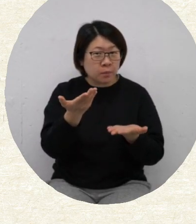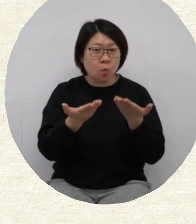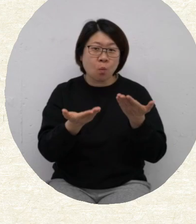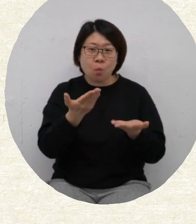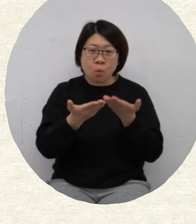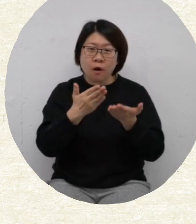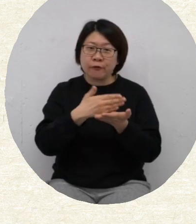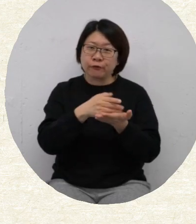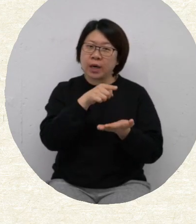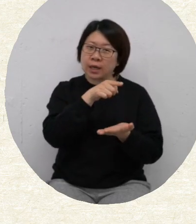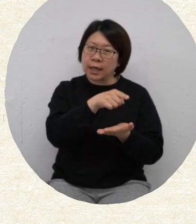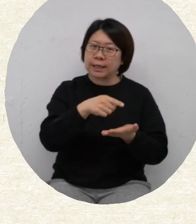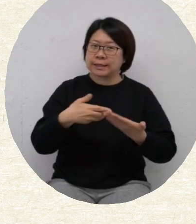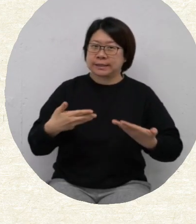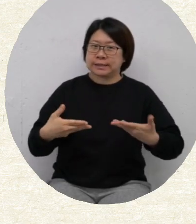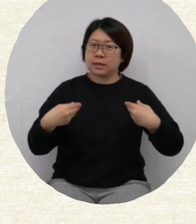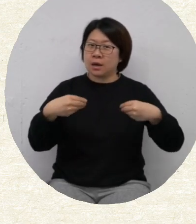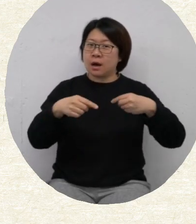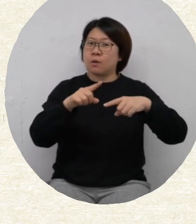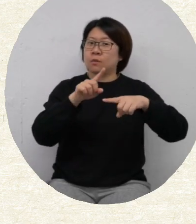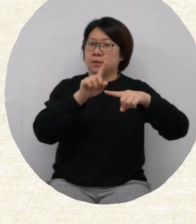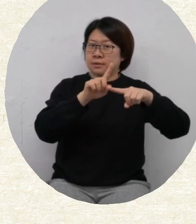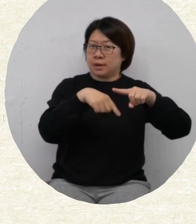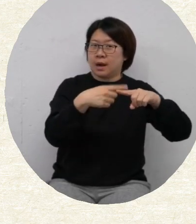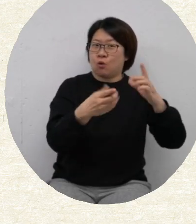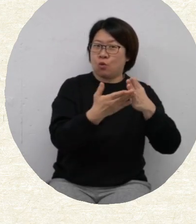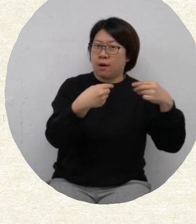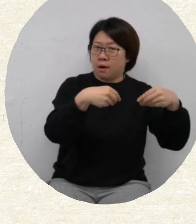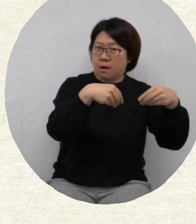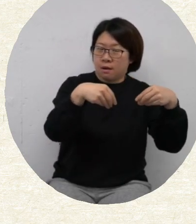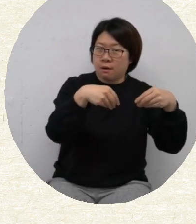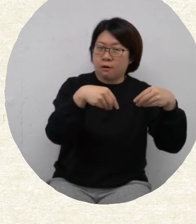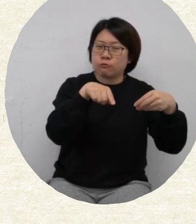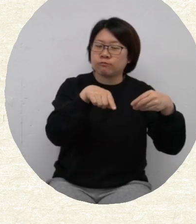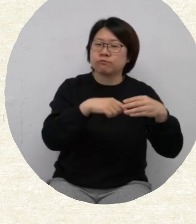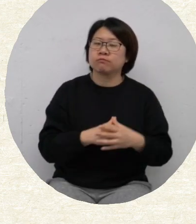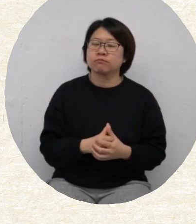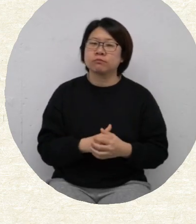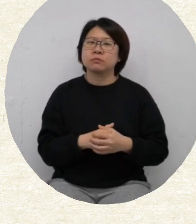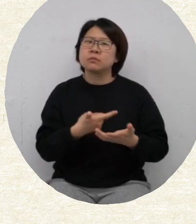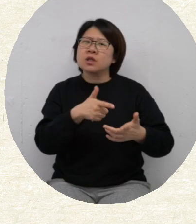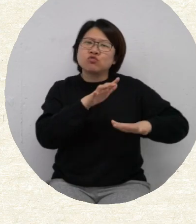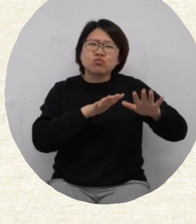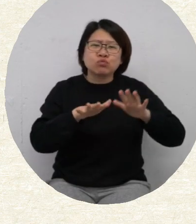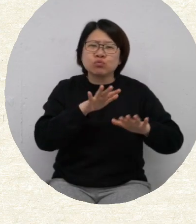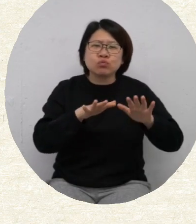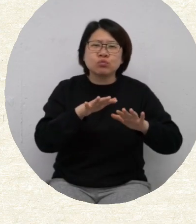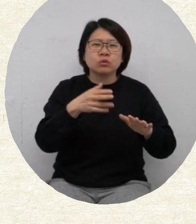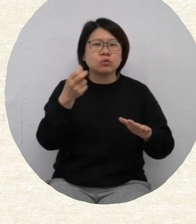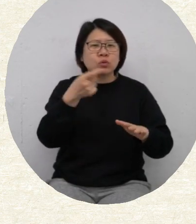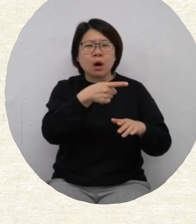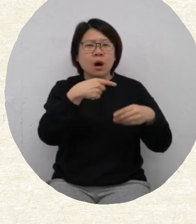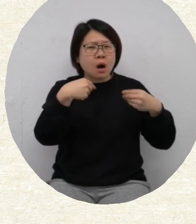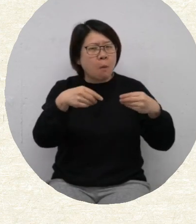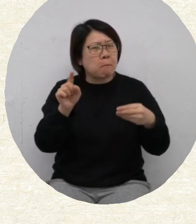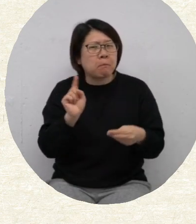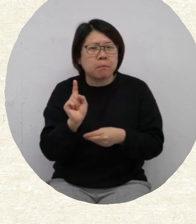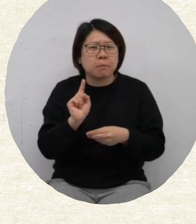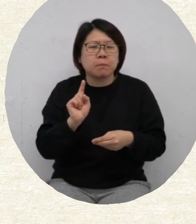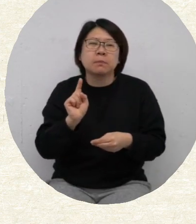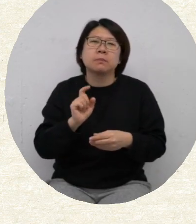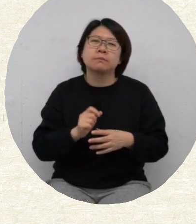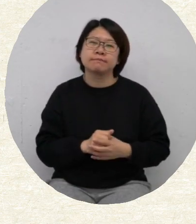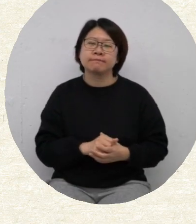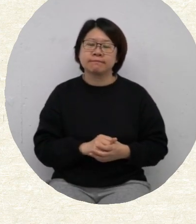to talk about anything with us anymore. Or maybe you can talk about your teaching at your university, or